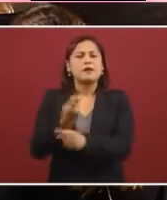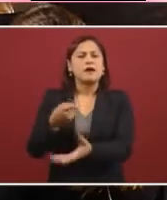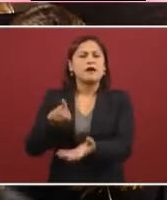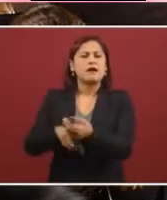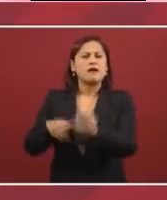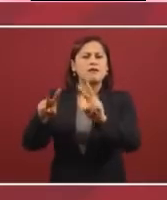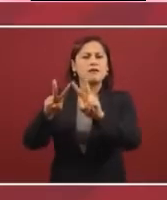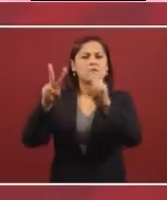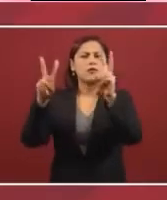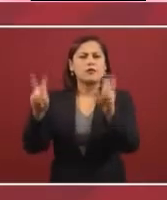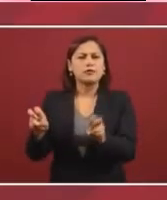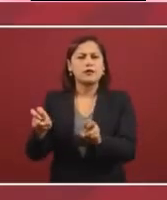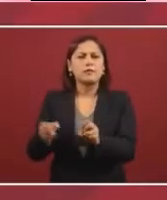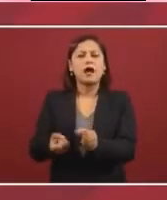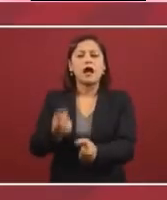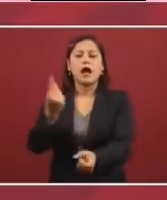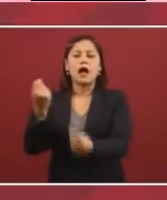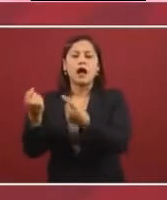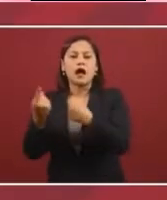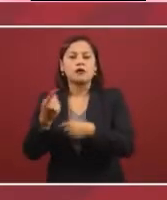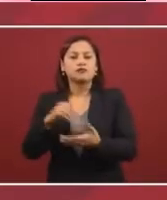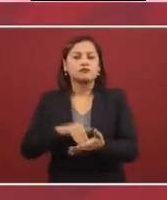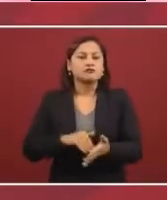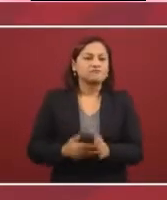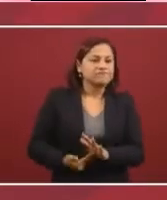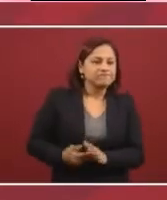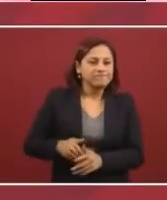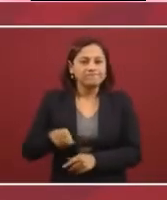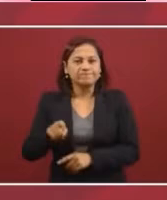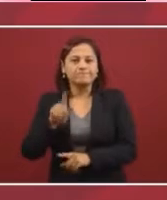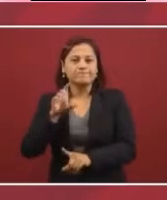there's political interests, electoral,